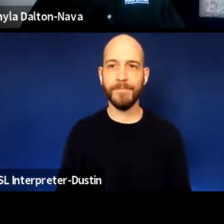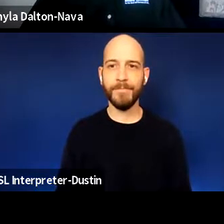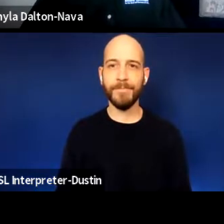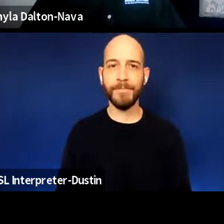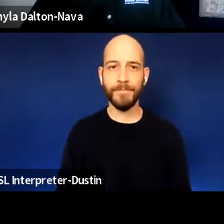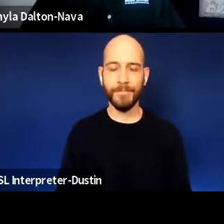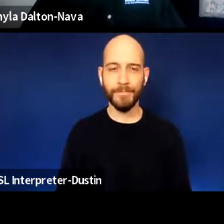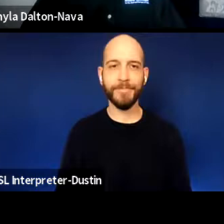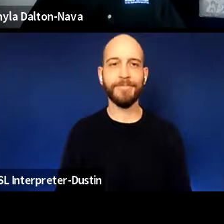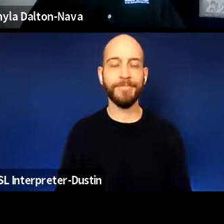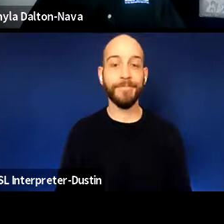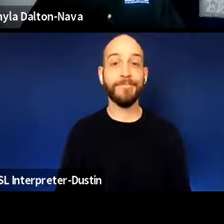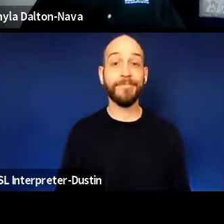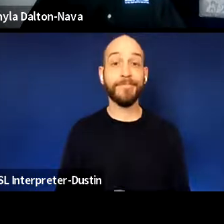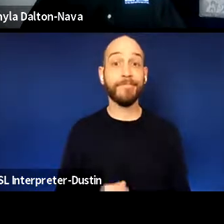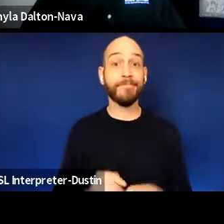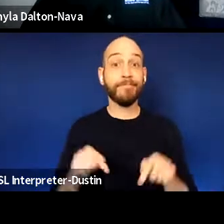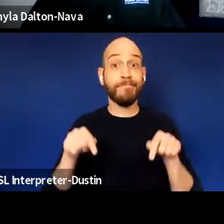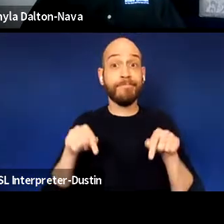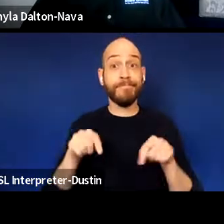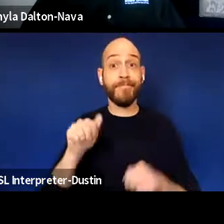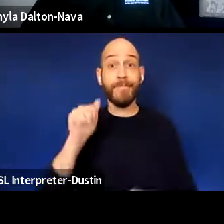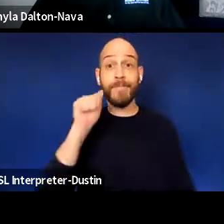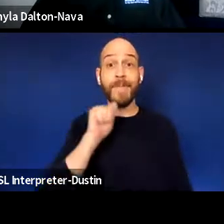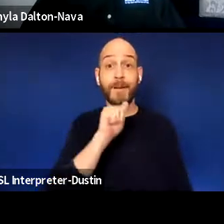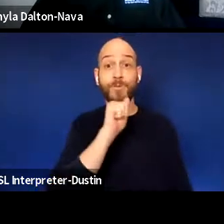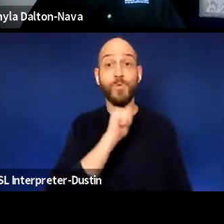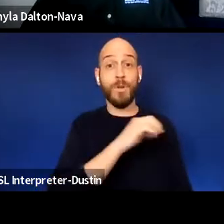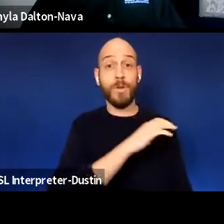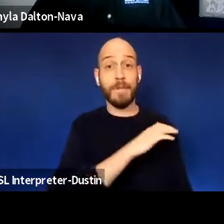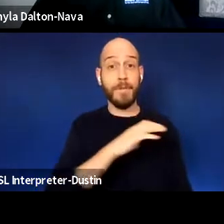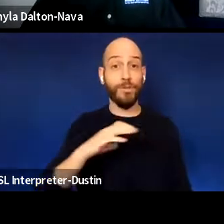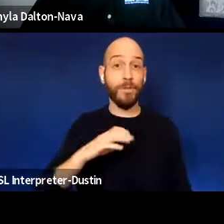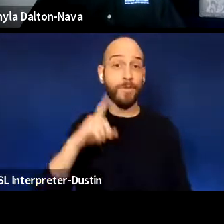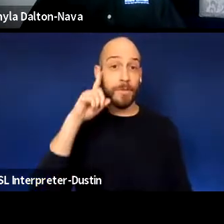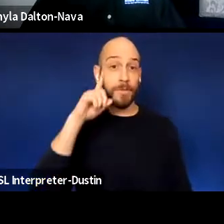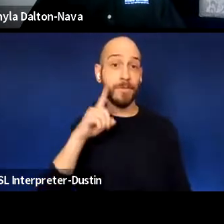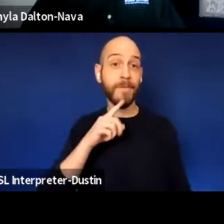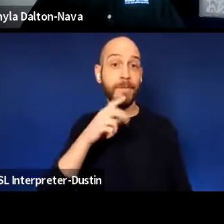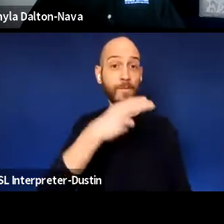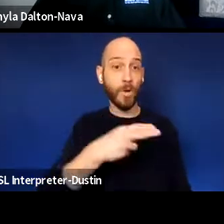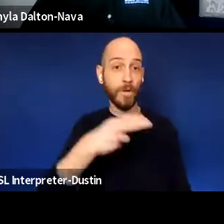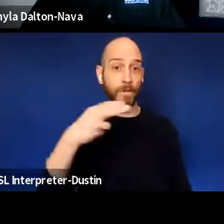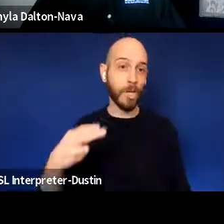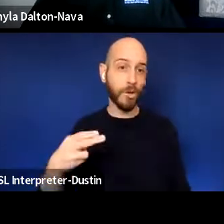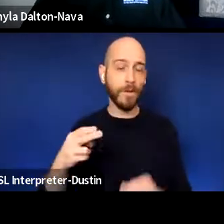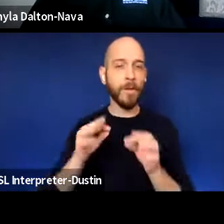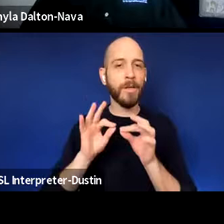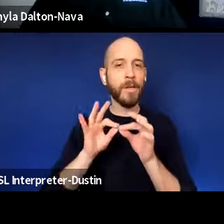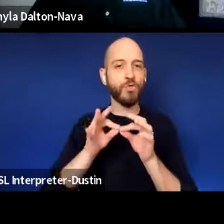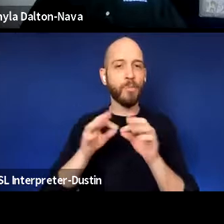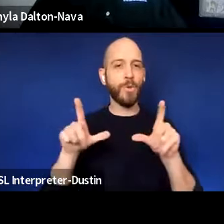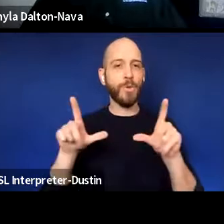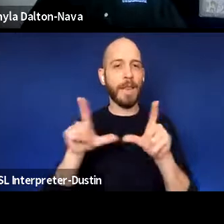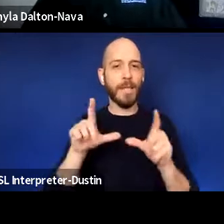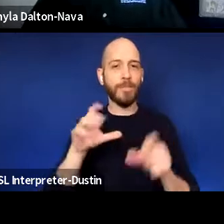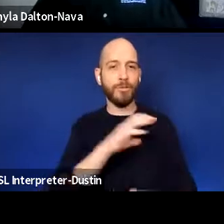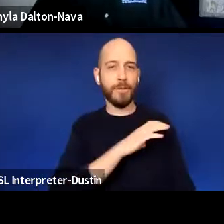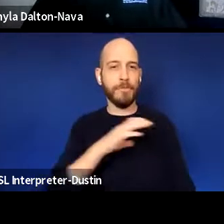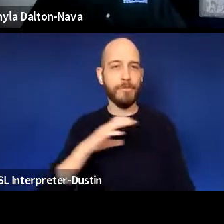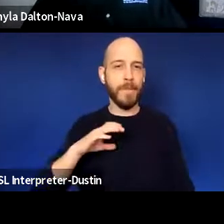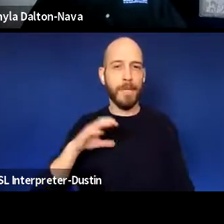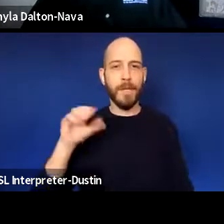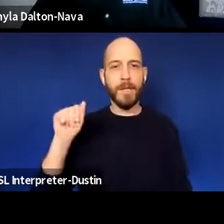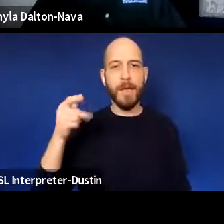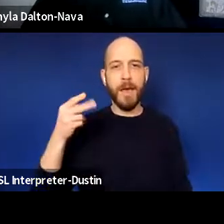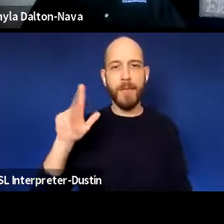This is the Arizona Commission for the Deaf and Hard of Hearing Interpreter Licensure Committee on April 16th, 2021. It